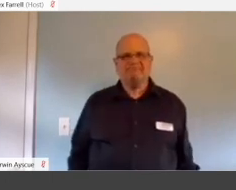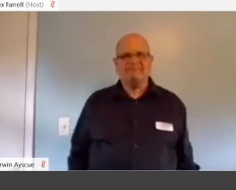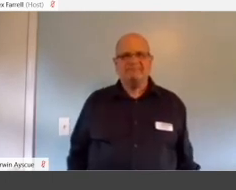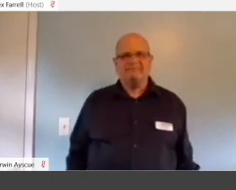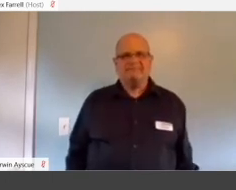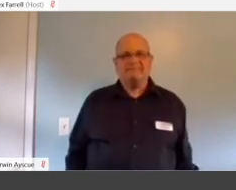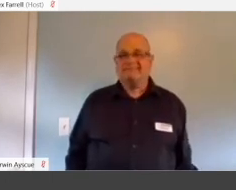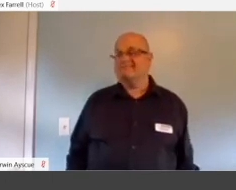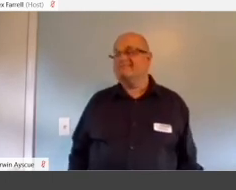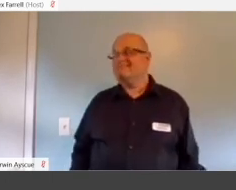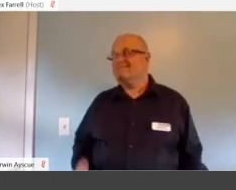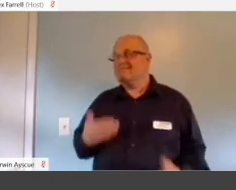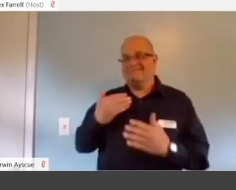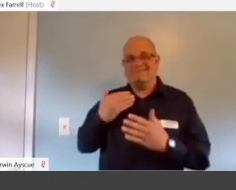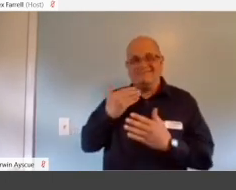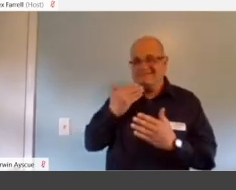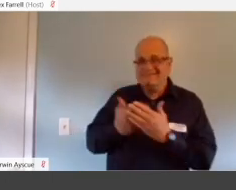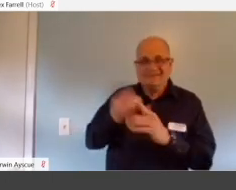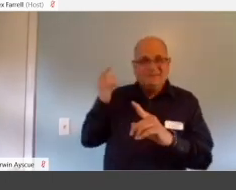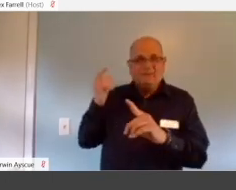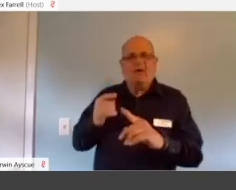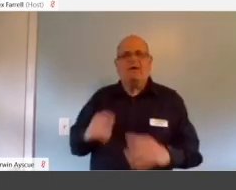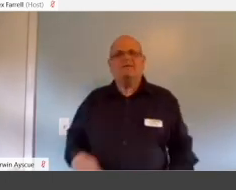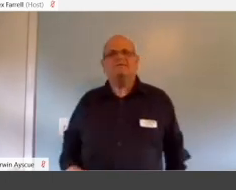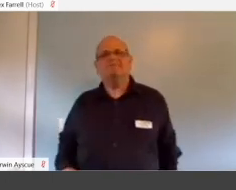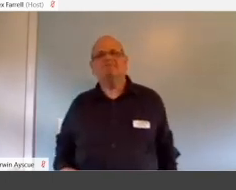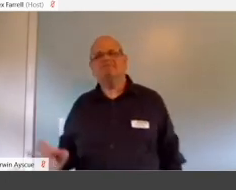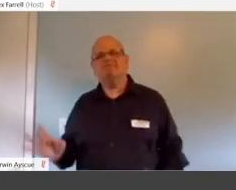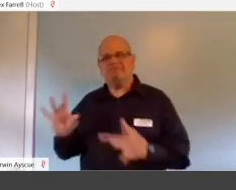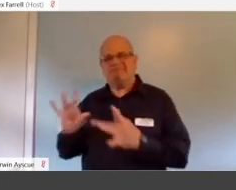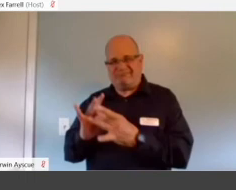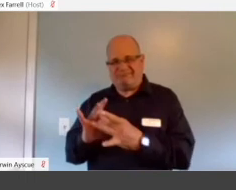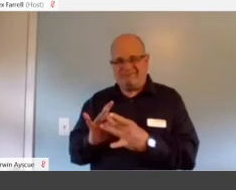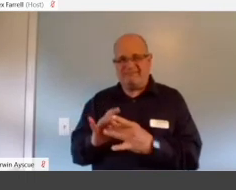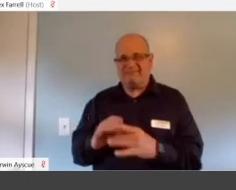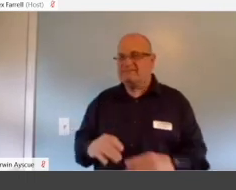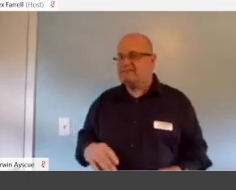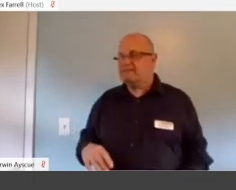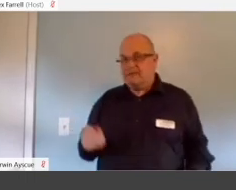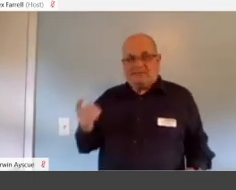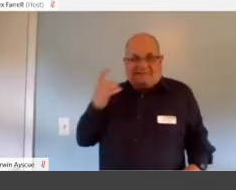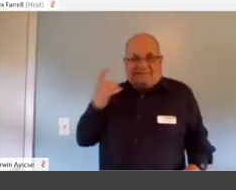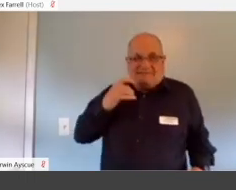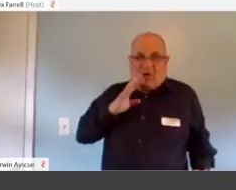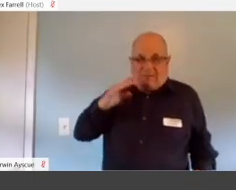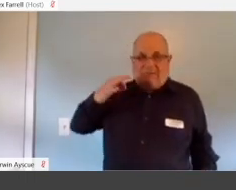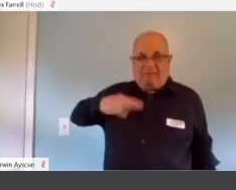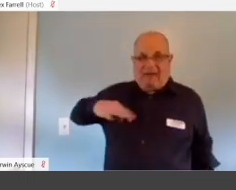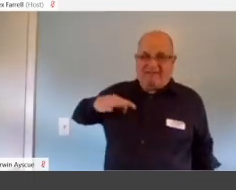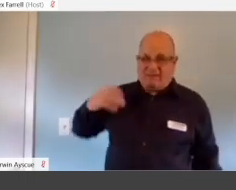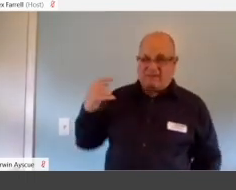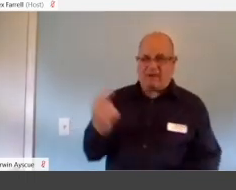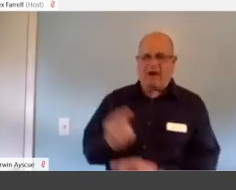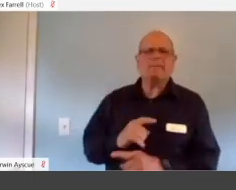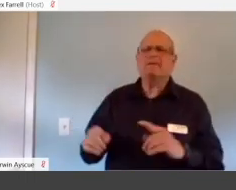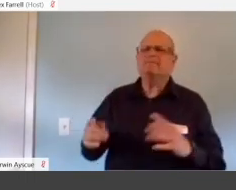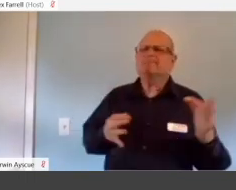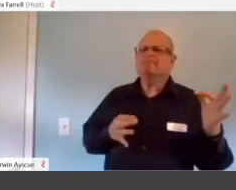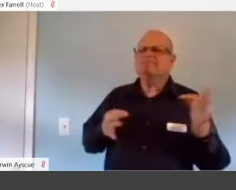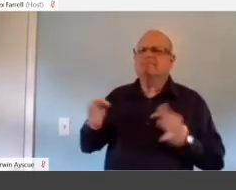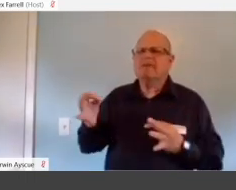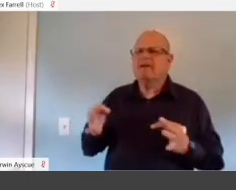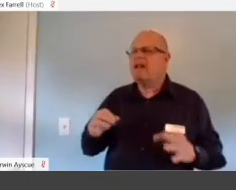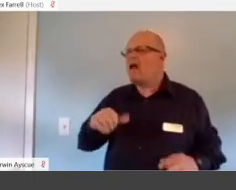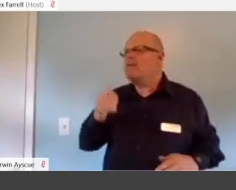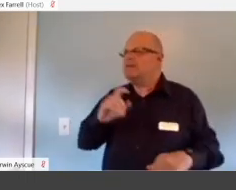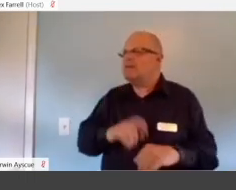That's great. Well, to kind of build off of that, I mean, that's a benefit you just said, but can you tell us about maybe another time